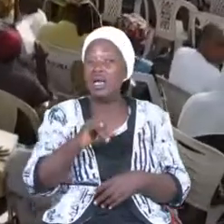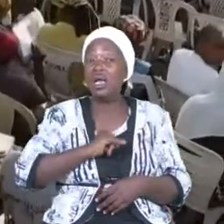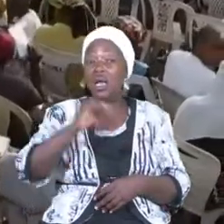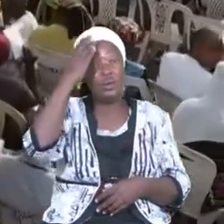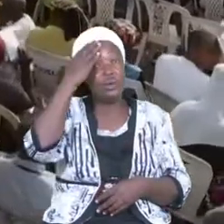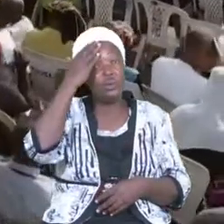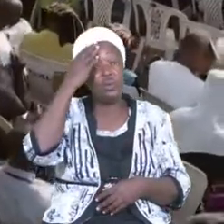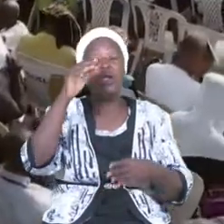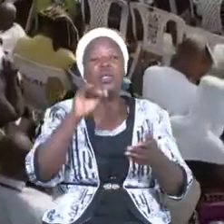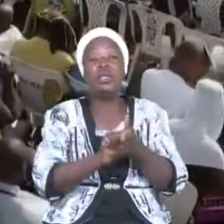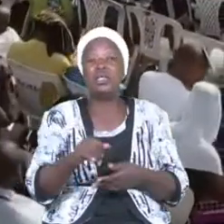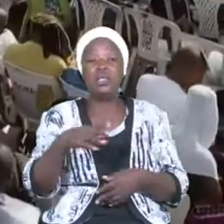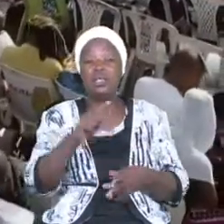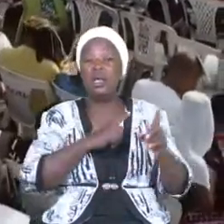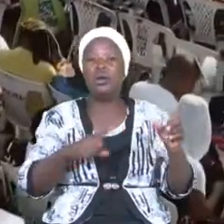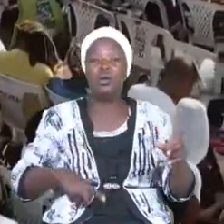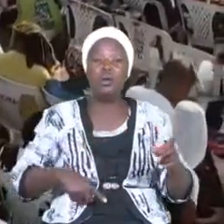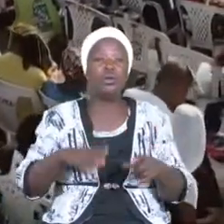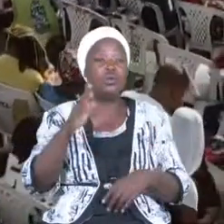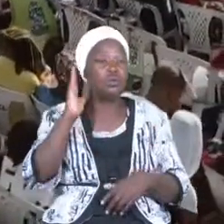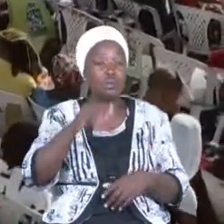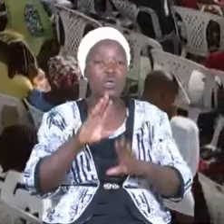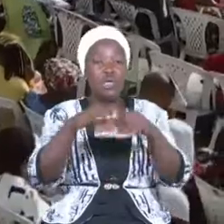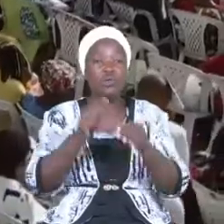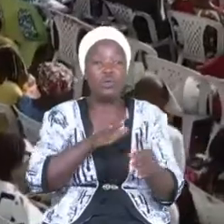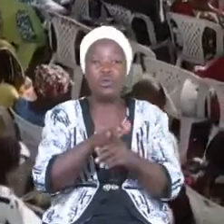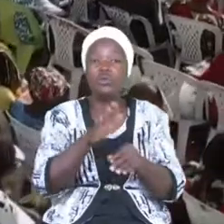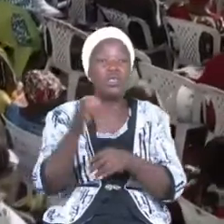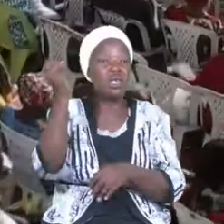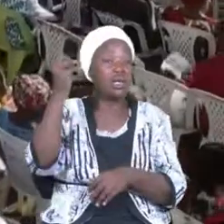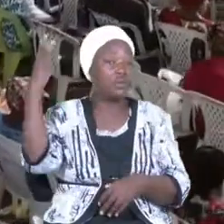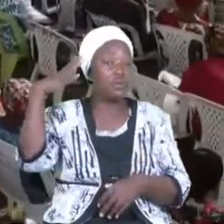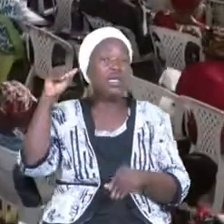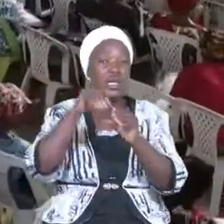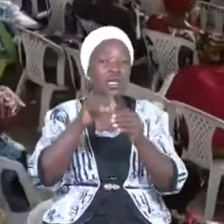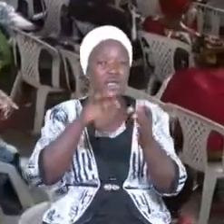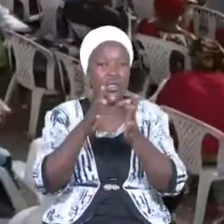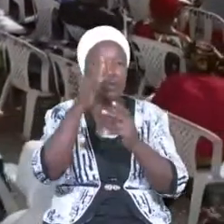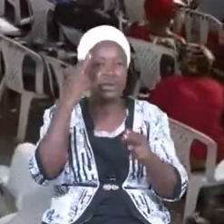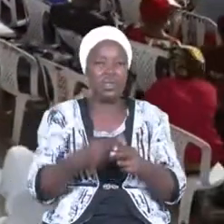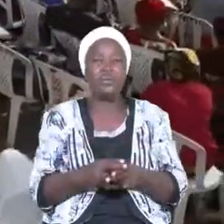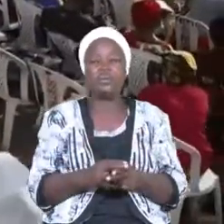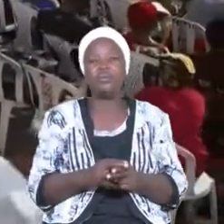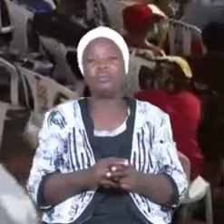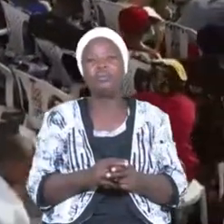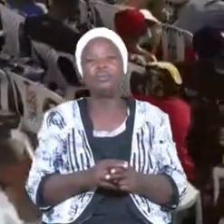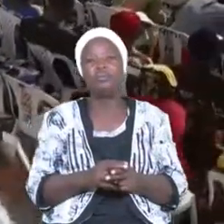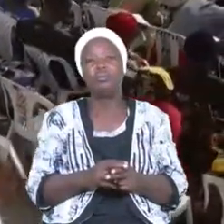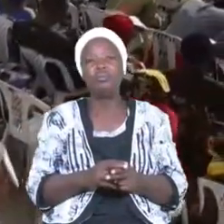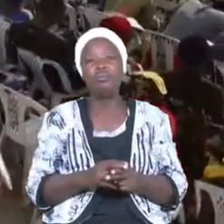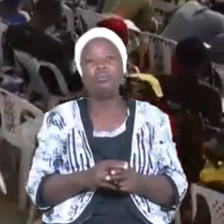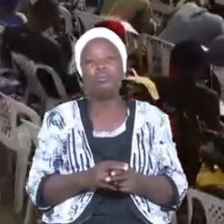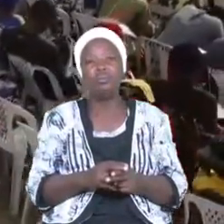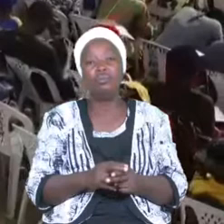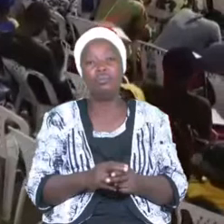Lord will grant you sufficient grace in Jesus' name. Look at